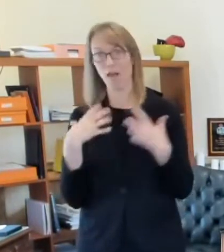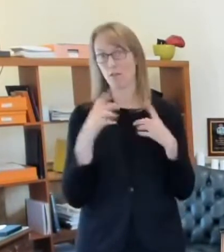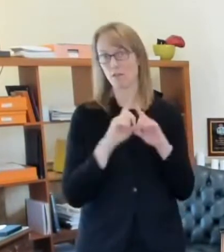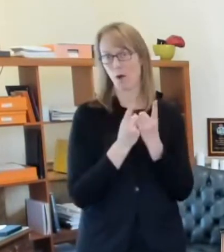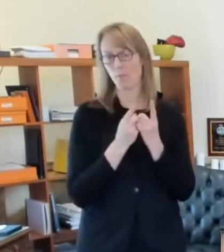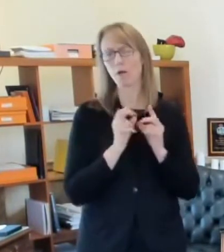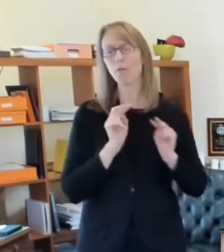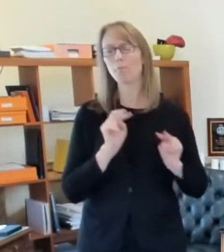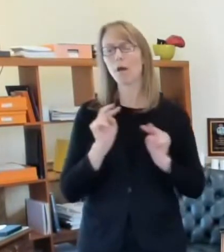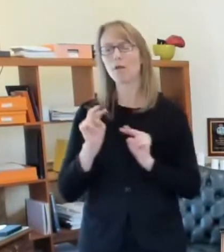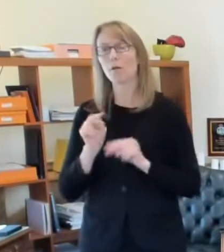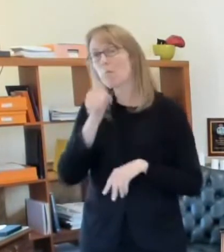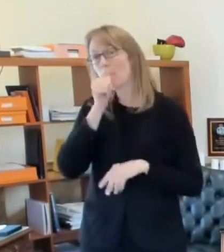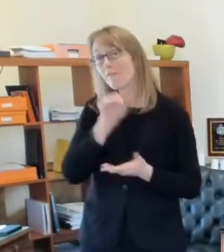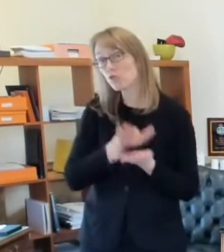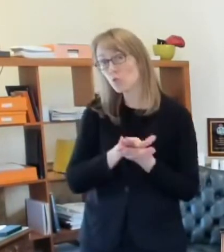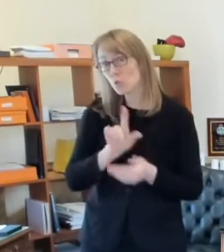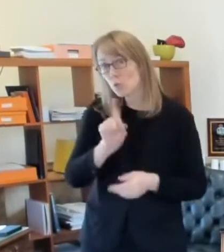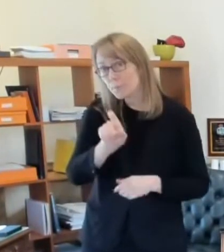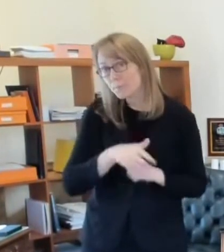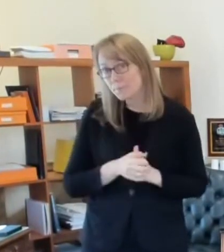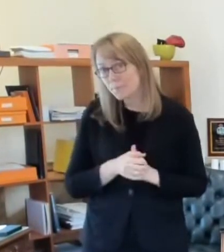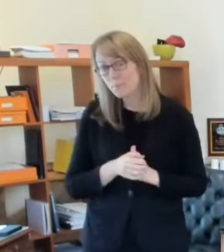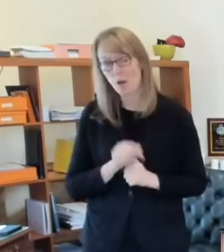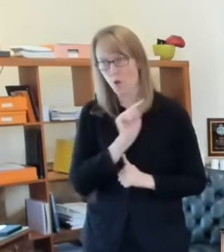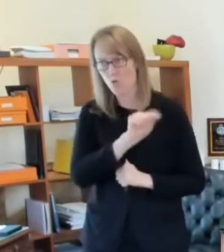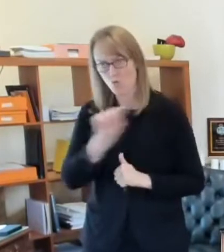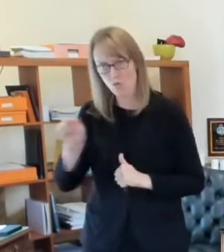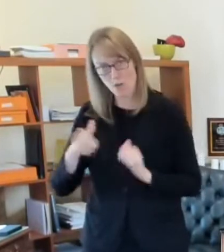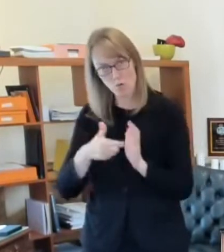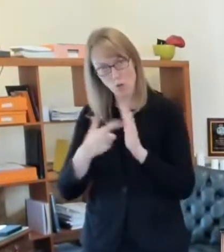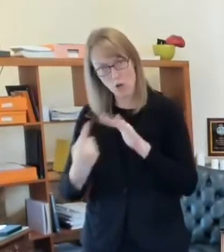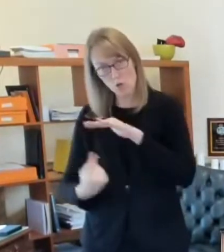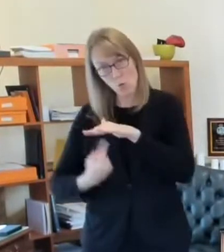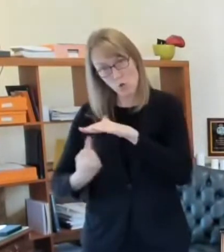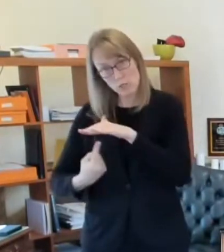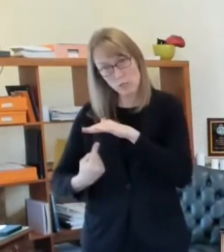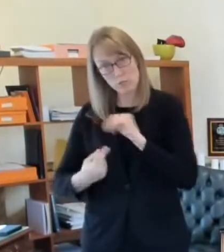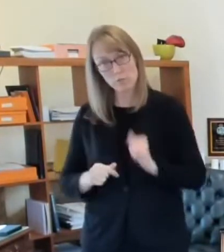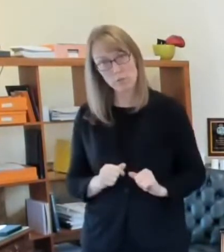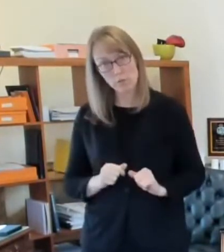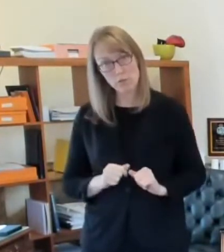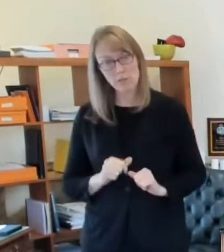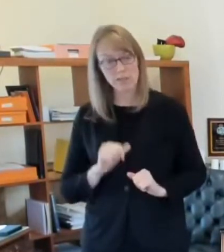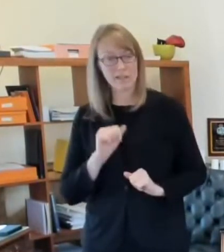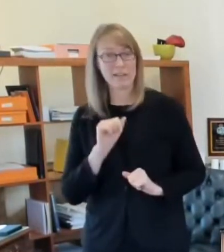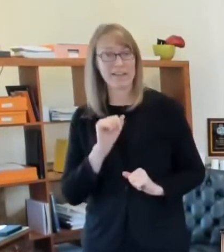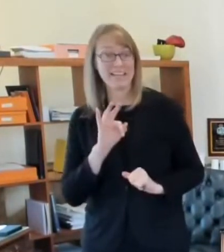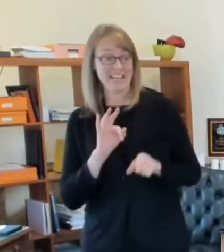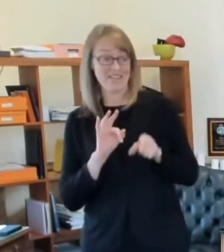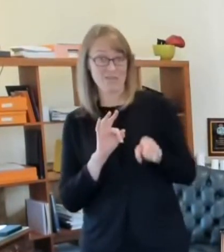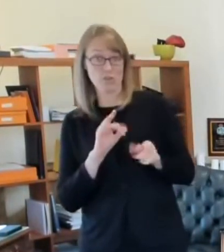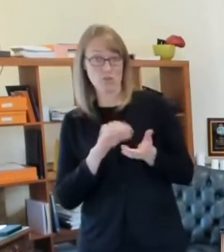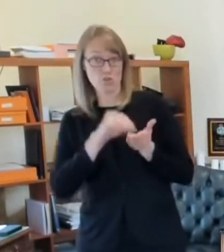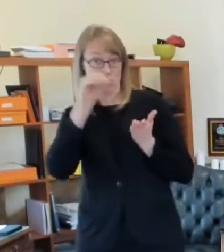in the city? And do they also have to quarantine if a positive case is uncovered in a private